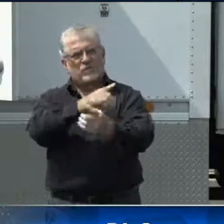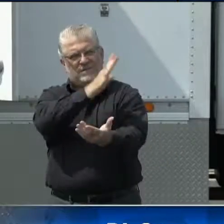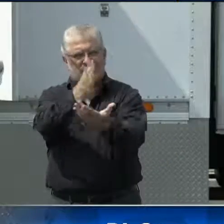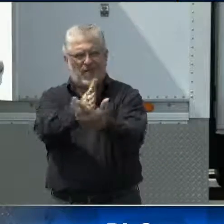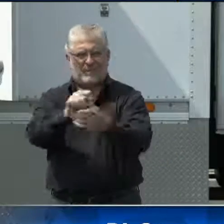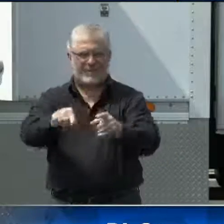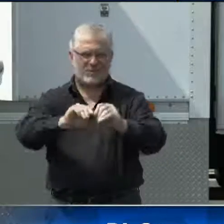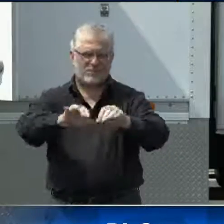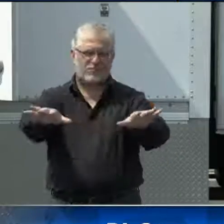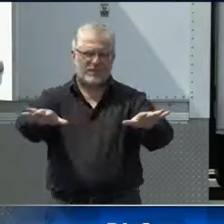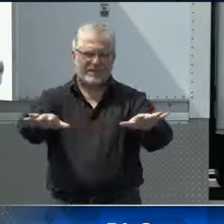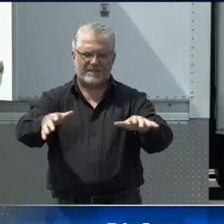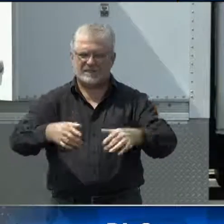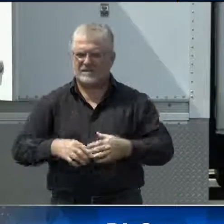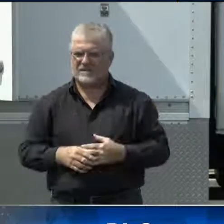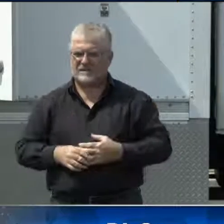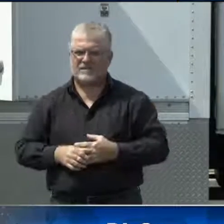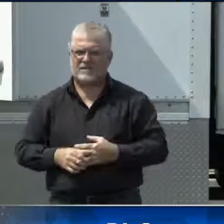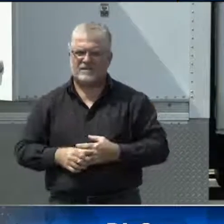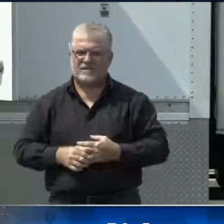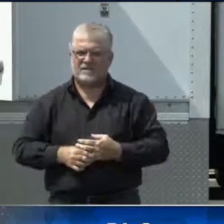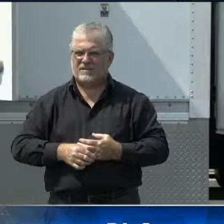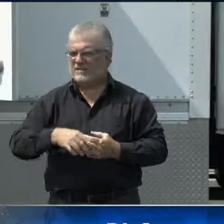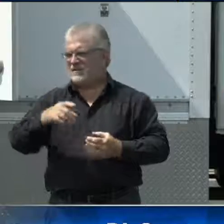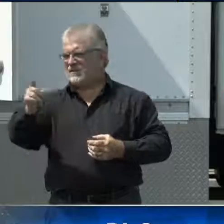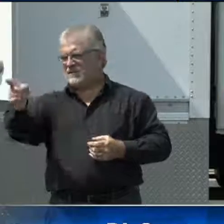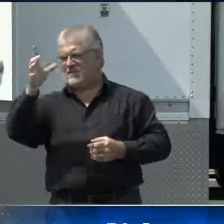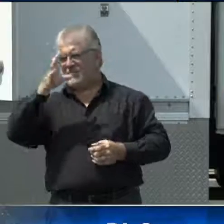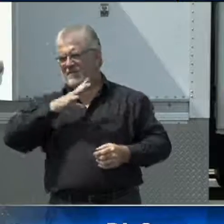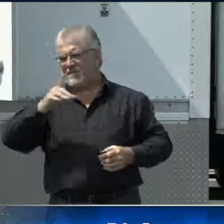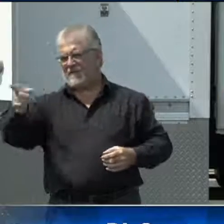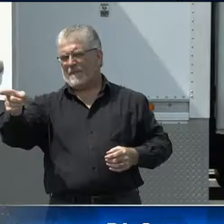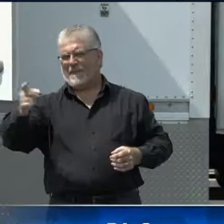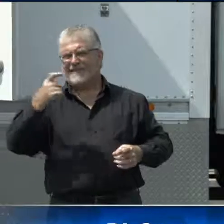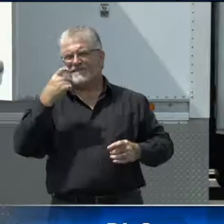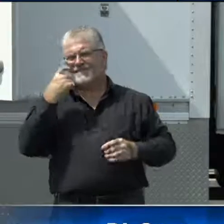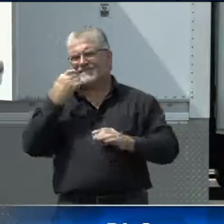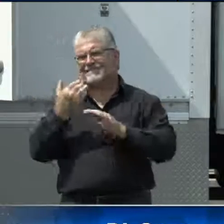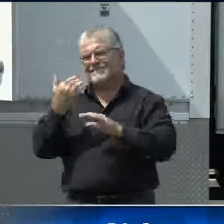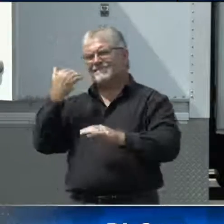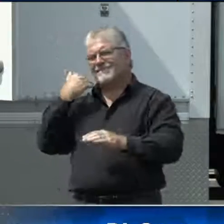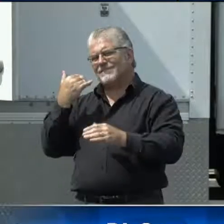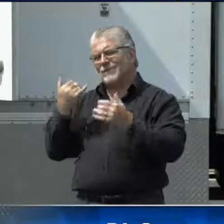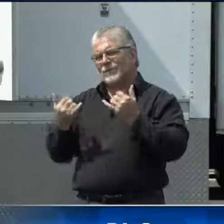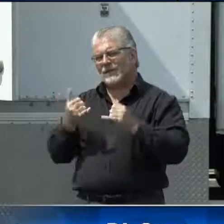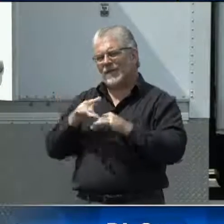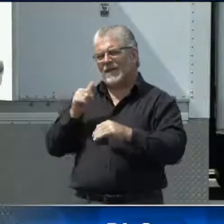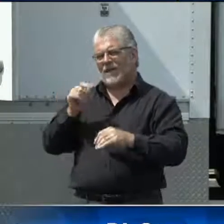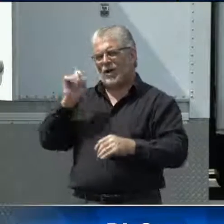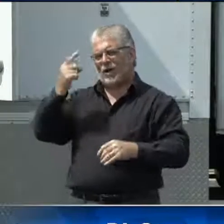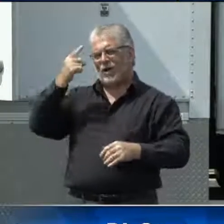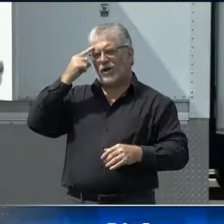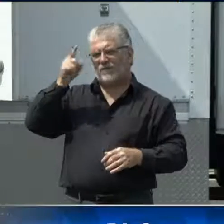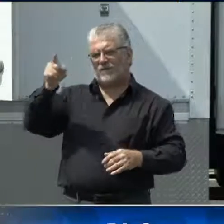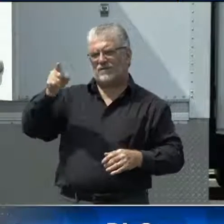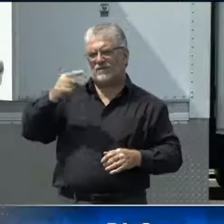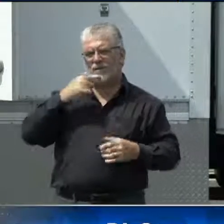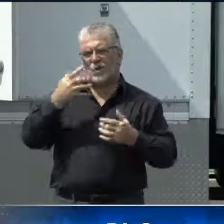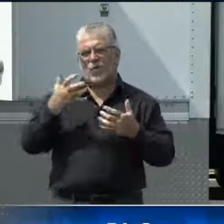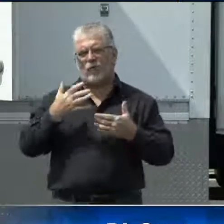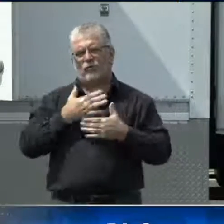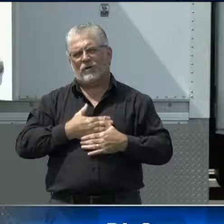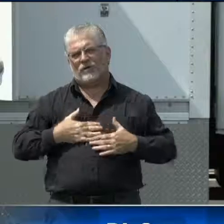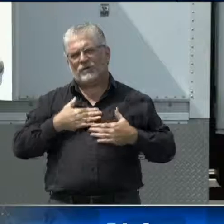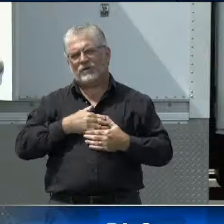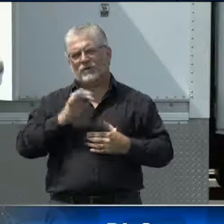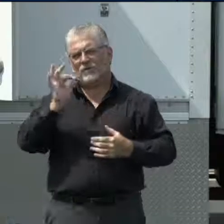Yes. Secretary Levine, earlier today, Governor Wolf reiterated his call for the legalization of recreational marijuana